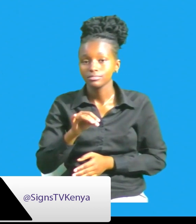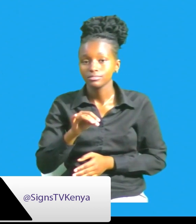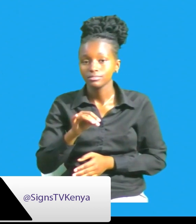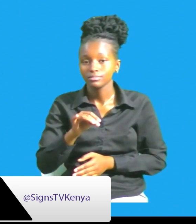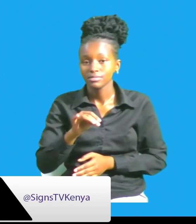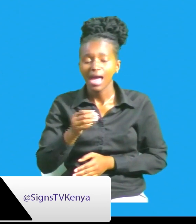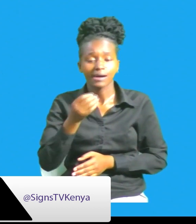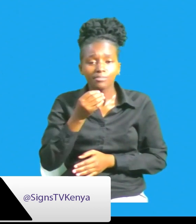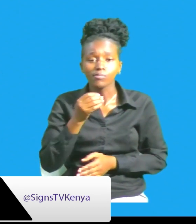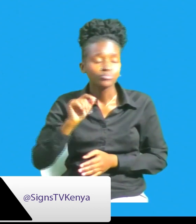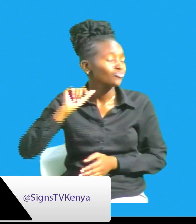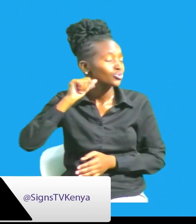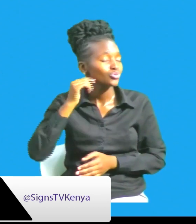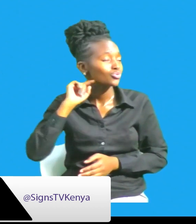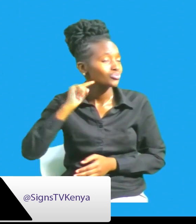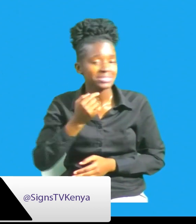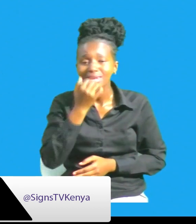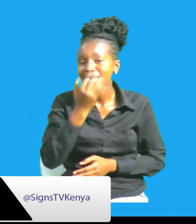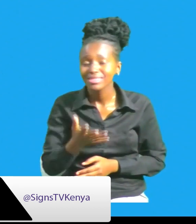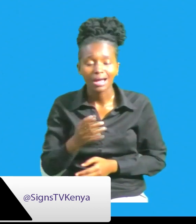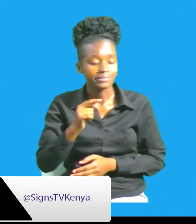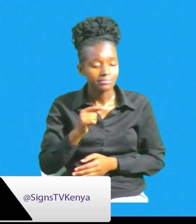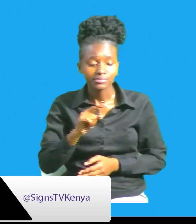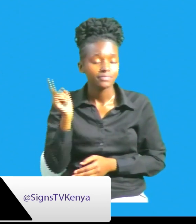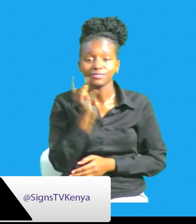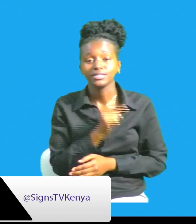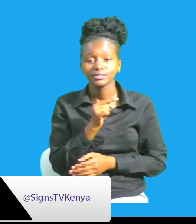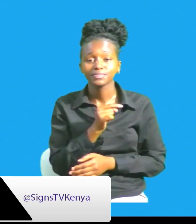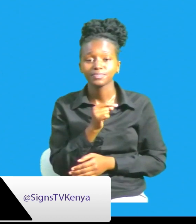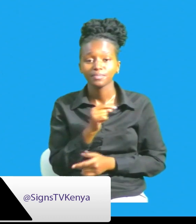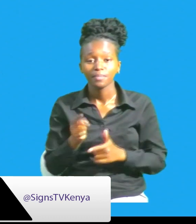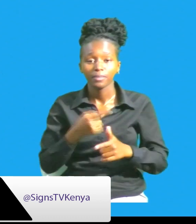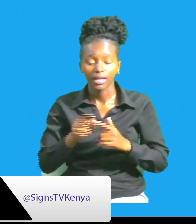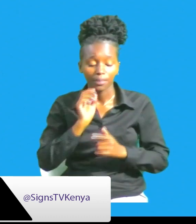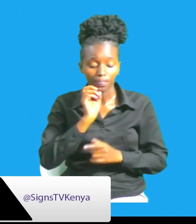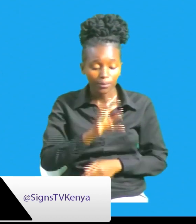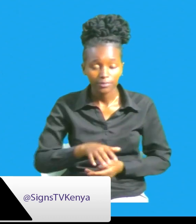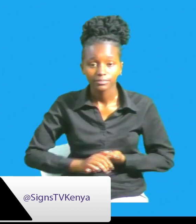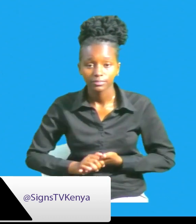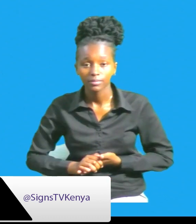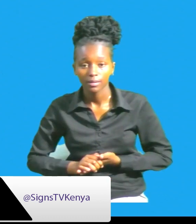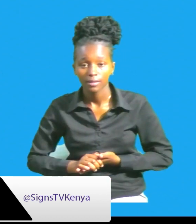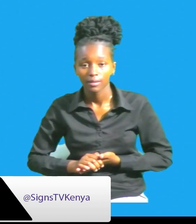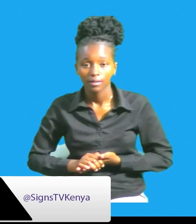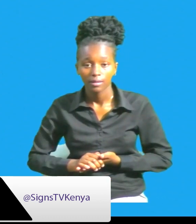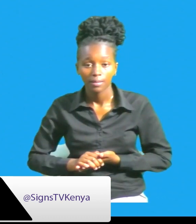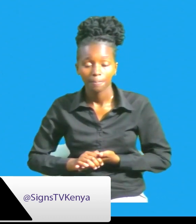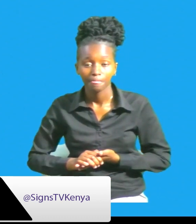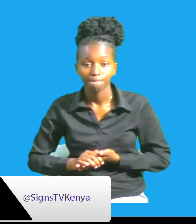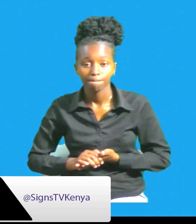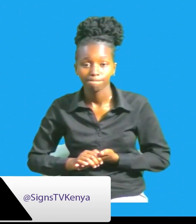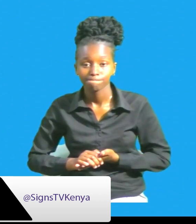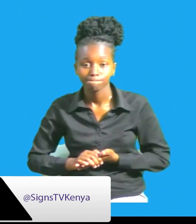utamu, ishaisha sukari, because I mean that what's the essence of eating a chewing gum if not to, do I say, sucking the sugar?